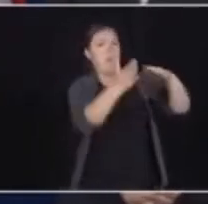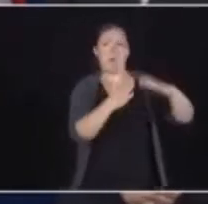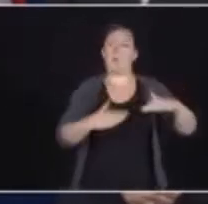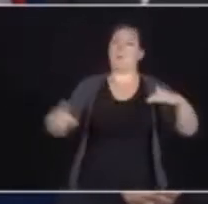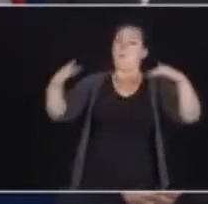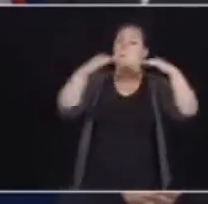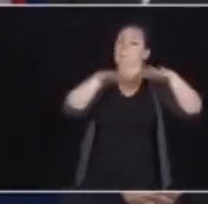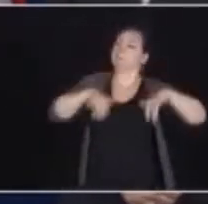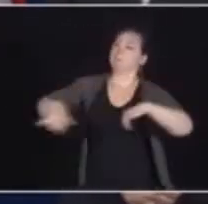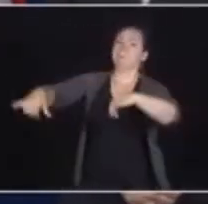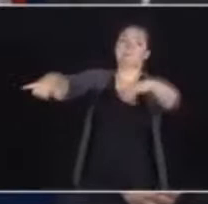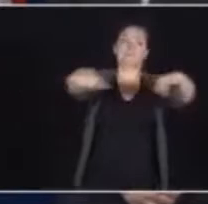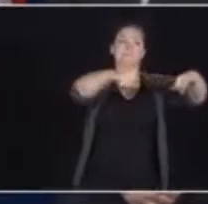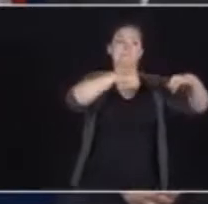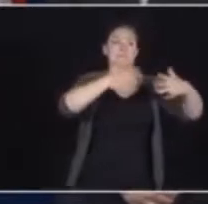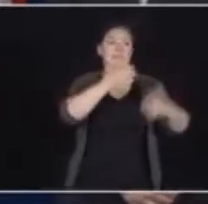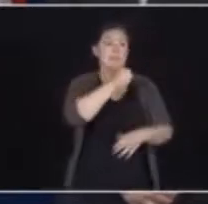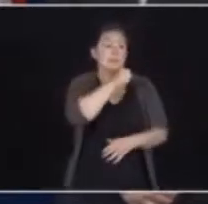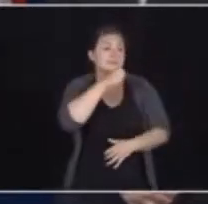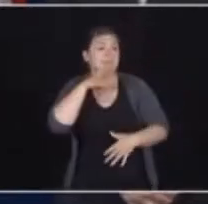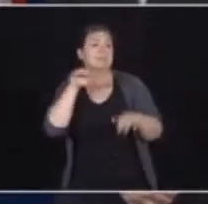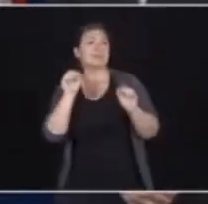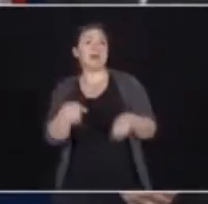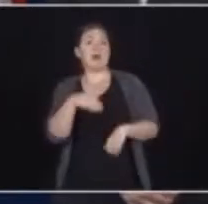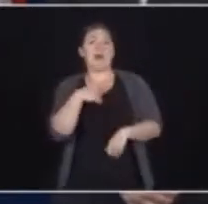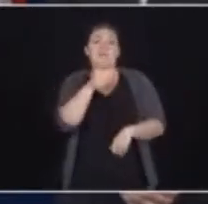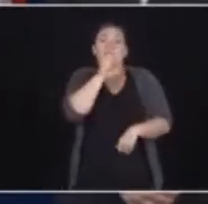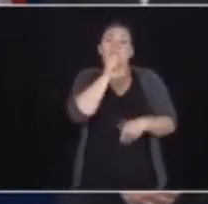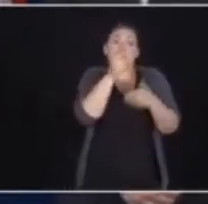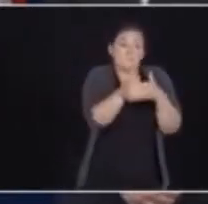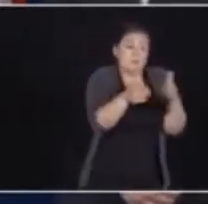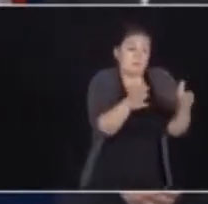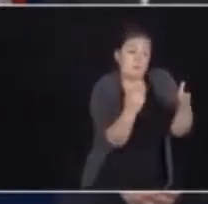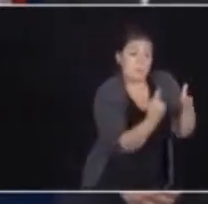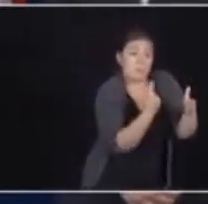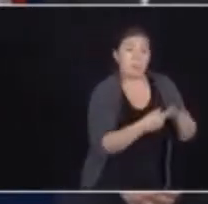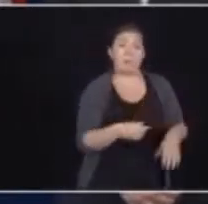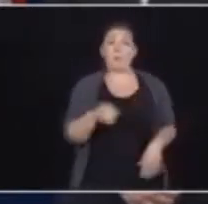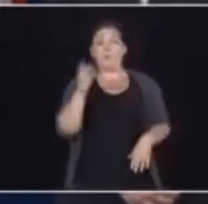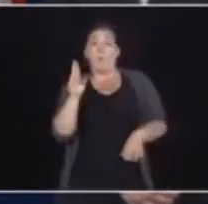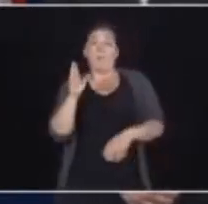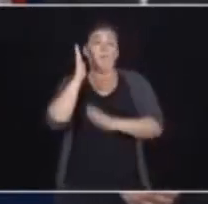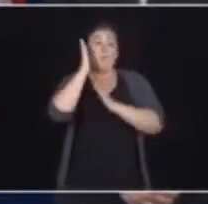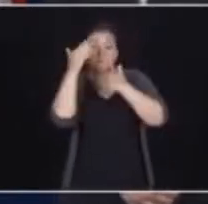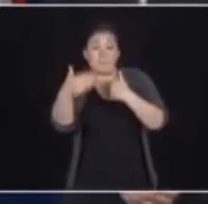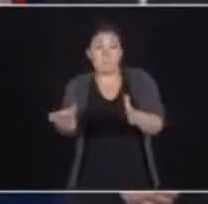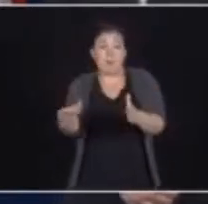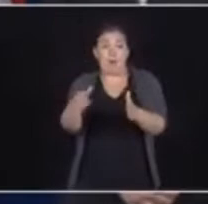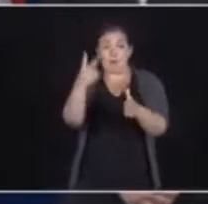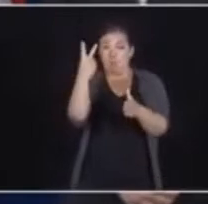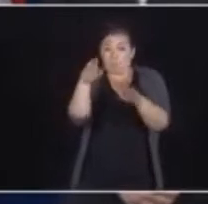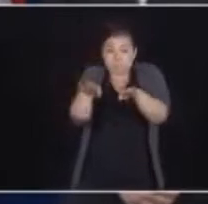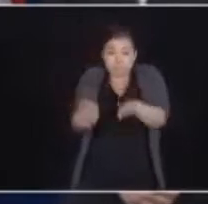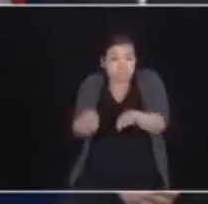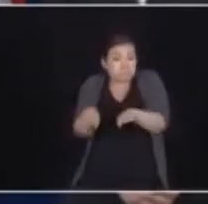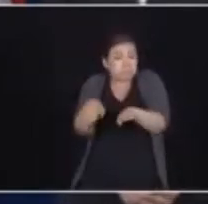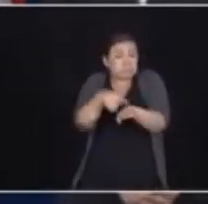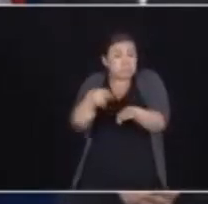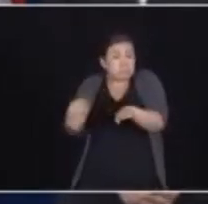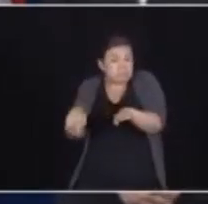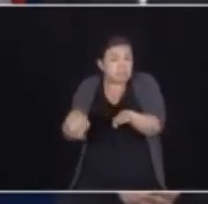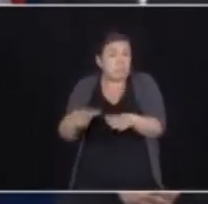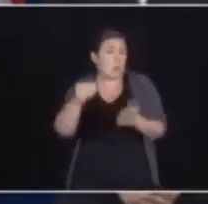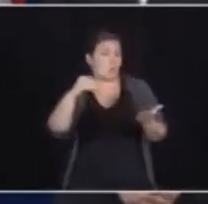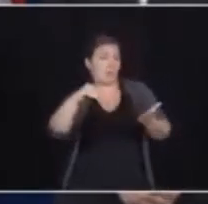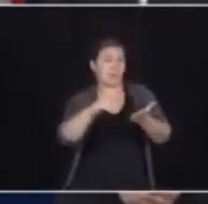to features like private and semi-private rooms and the latest medical technology. My friends, we inherited